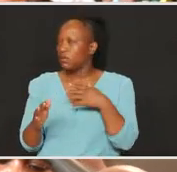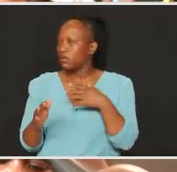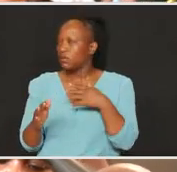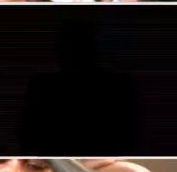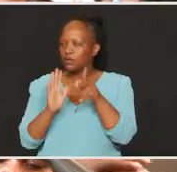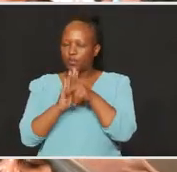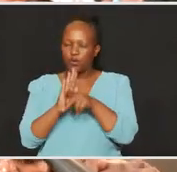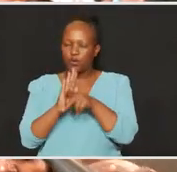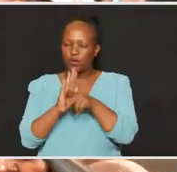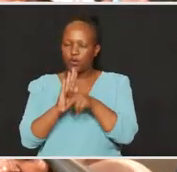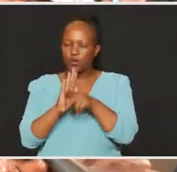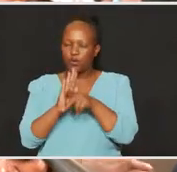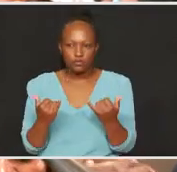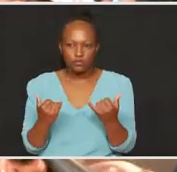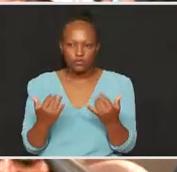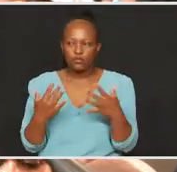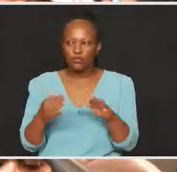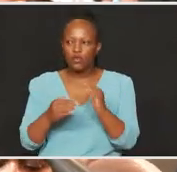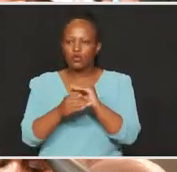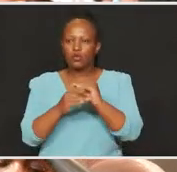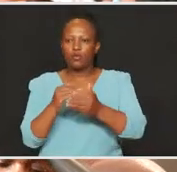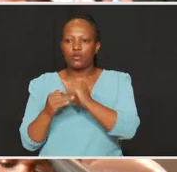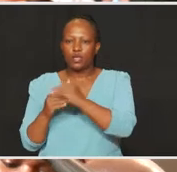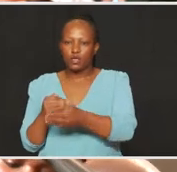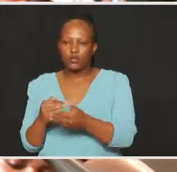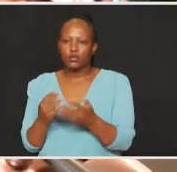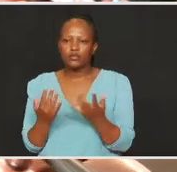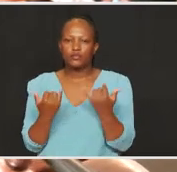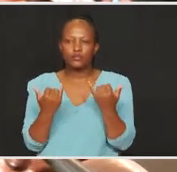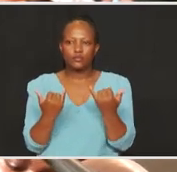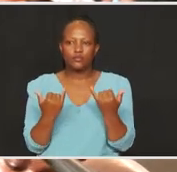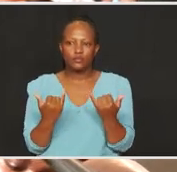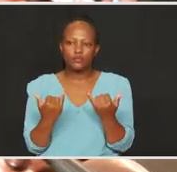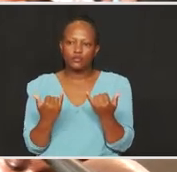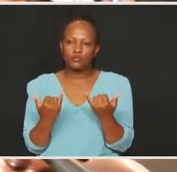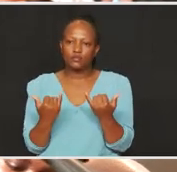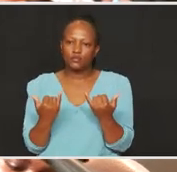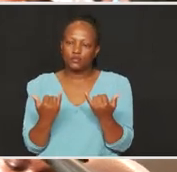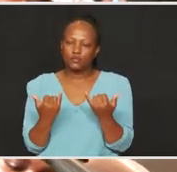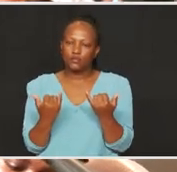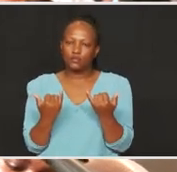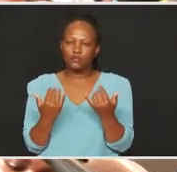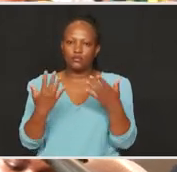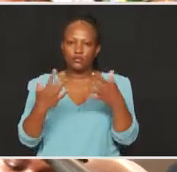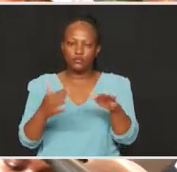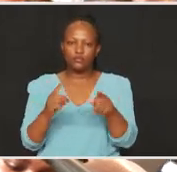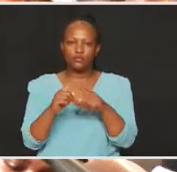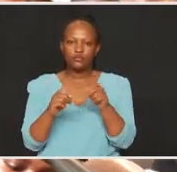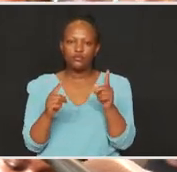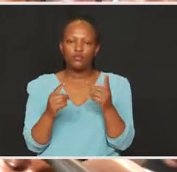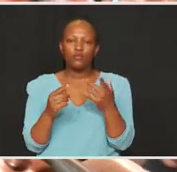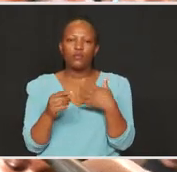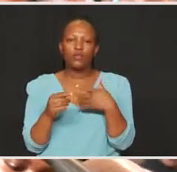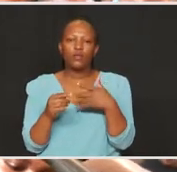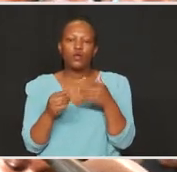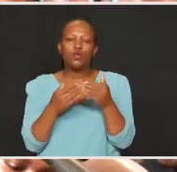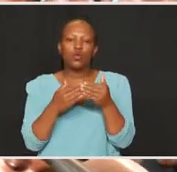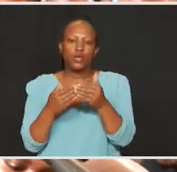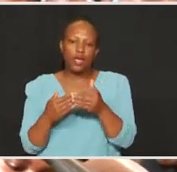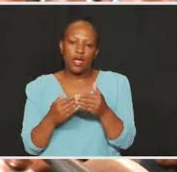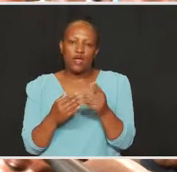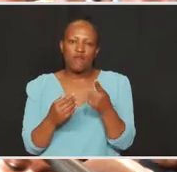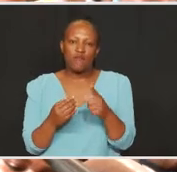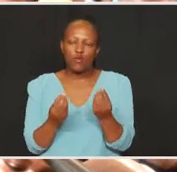not allow parents to care for and protect their minor daughters pregnancy management Falls obviously in the category of caring for a child